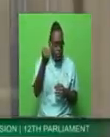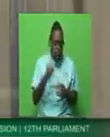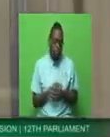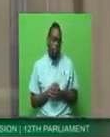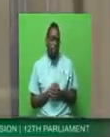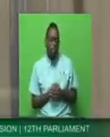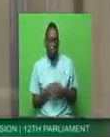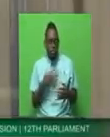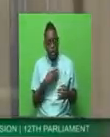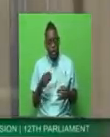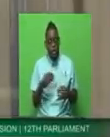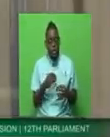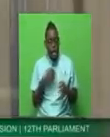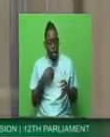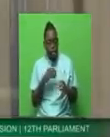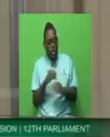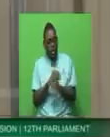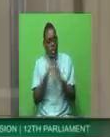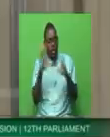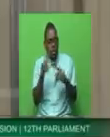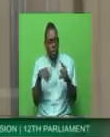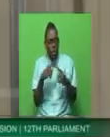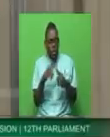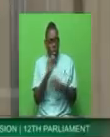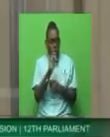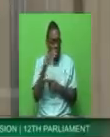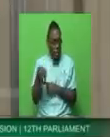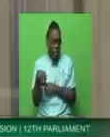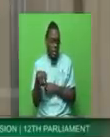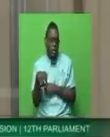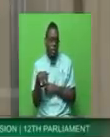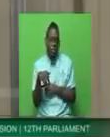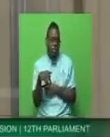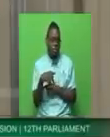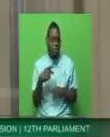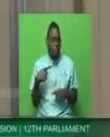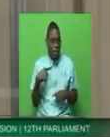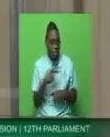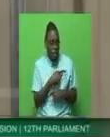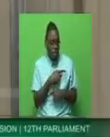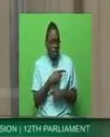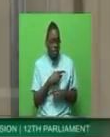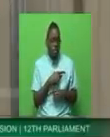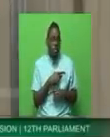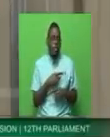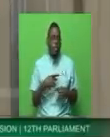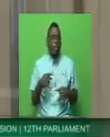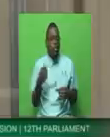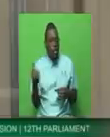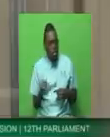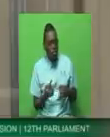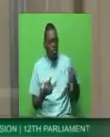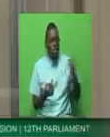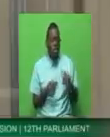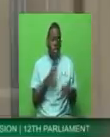a member of Parliament, a minister in the Ministry of Finance, stands in this House, he doesn't have a personal view. He's expressing